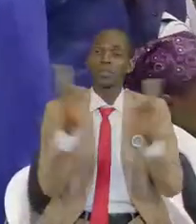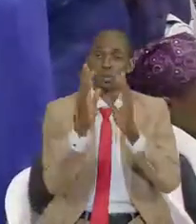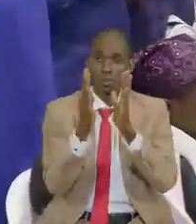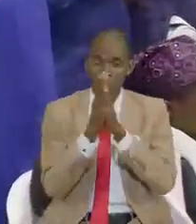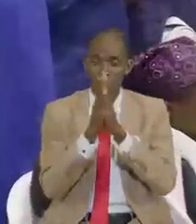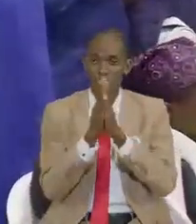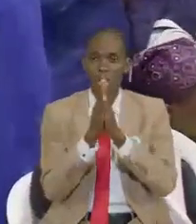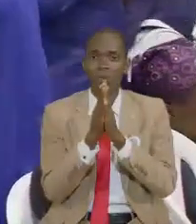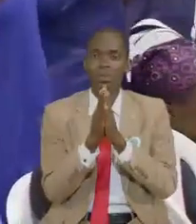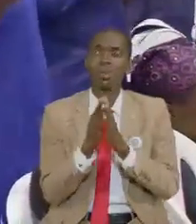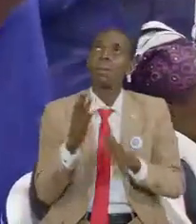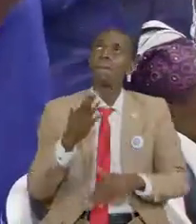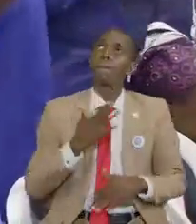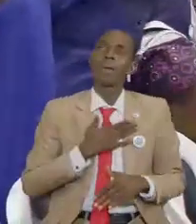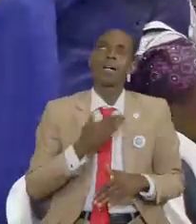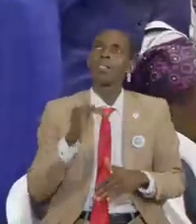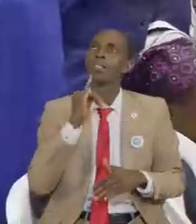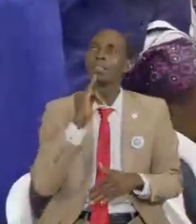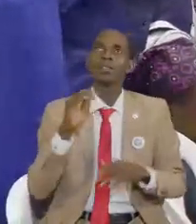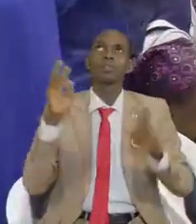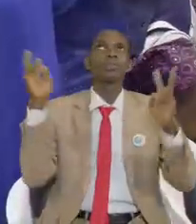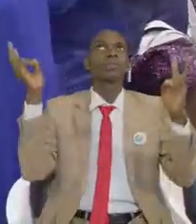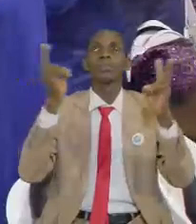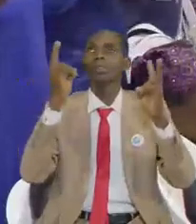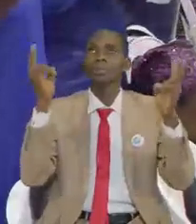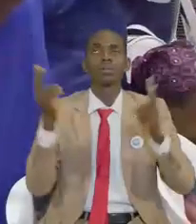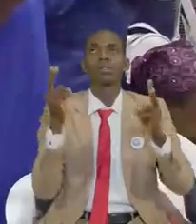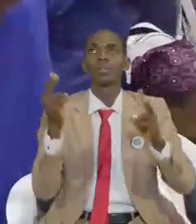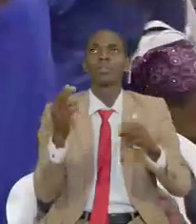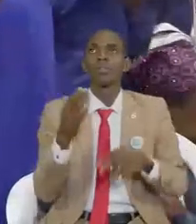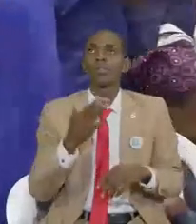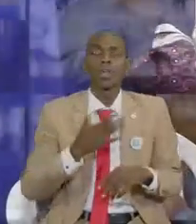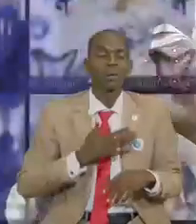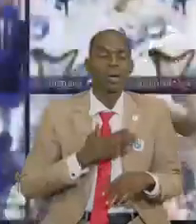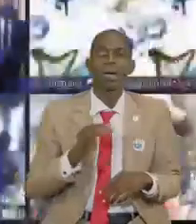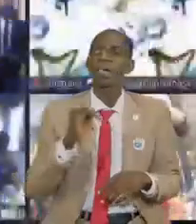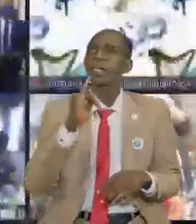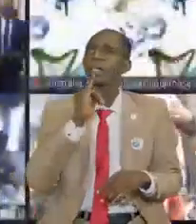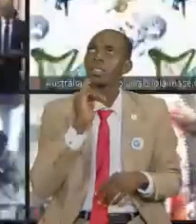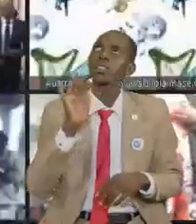Mine is the triumph. Mine is the power.